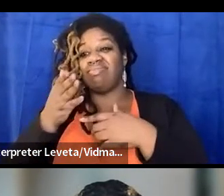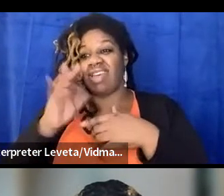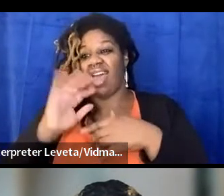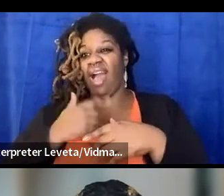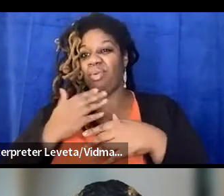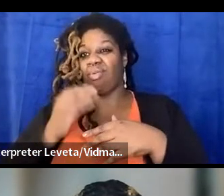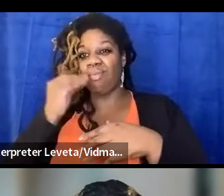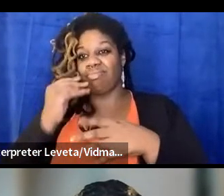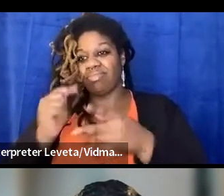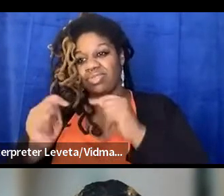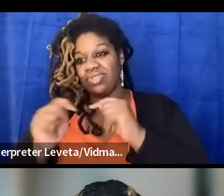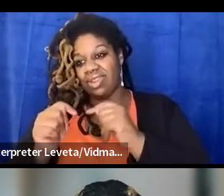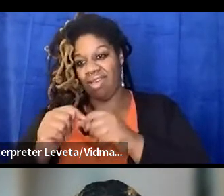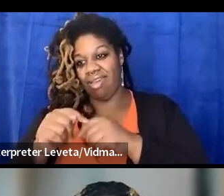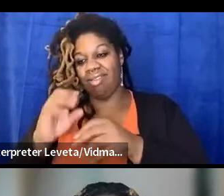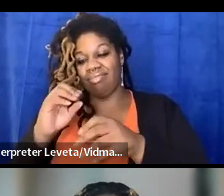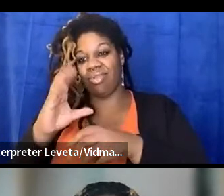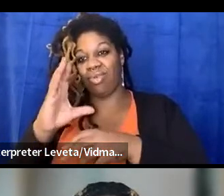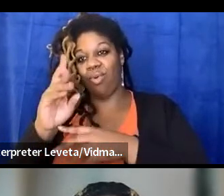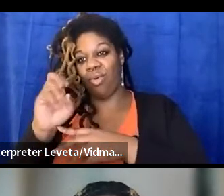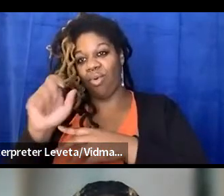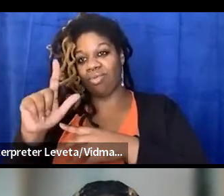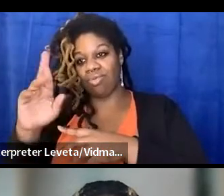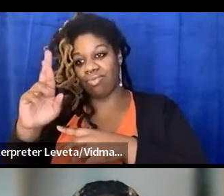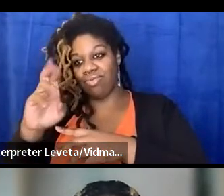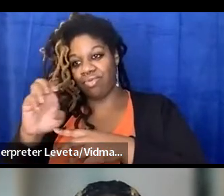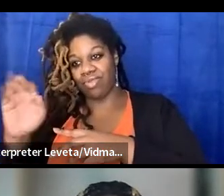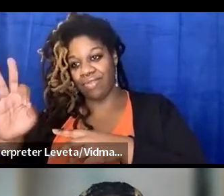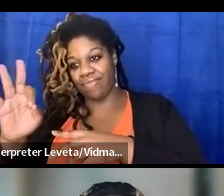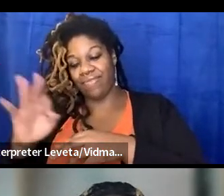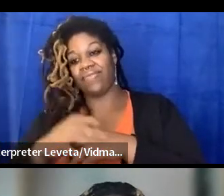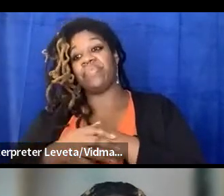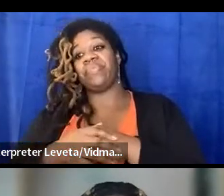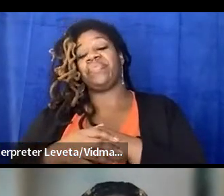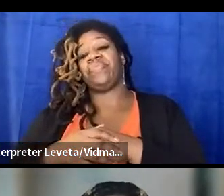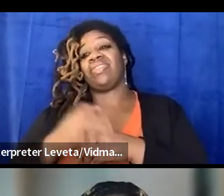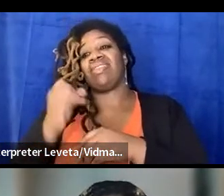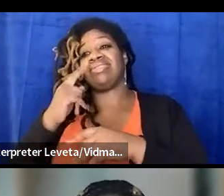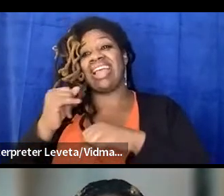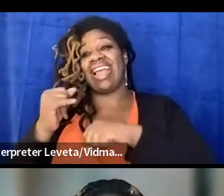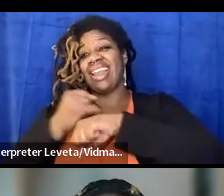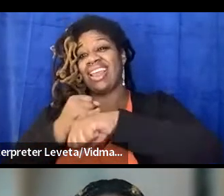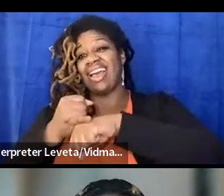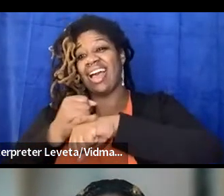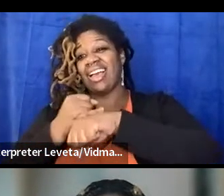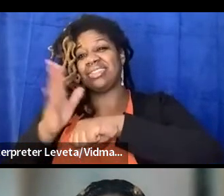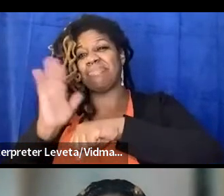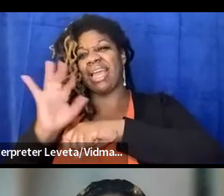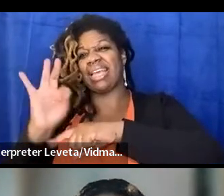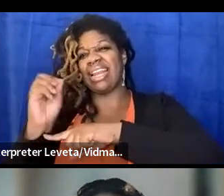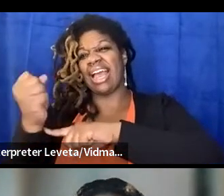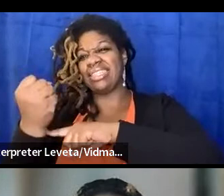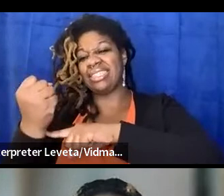is opportunities. In the Caribbean, back in the, I guess, 90s,